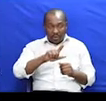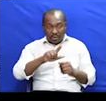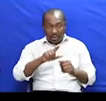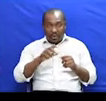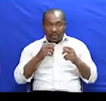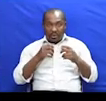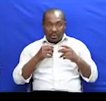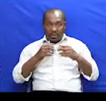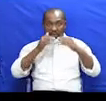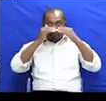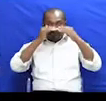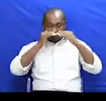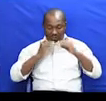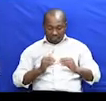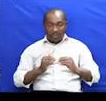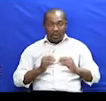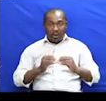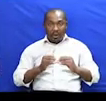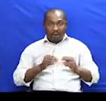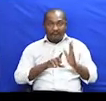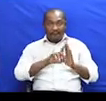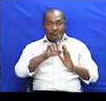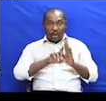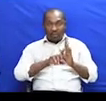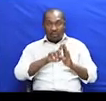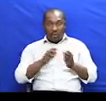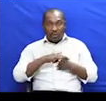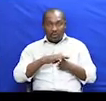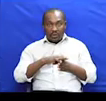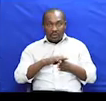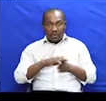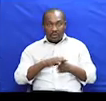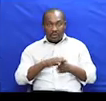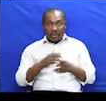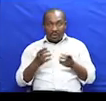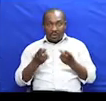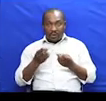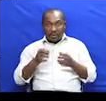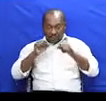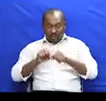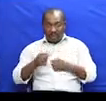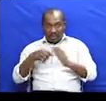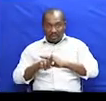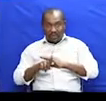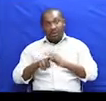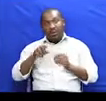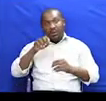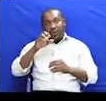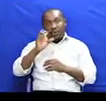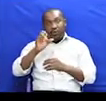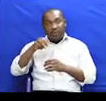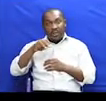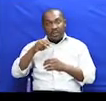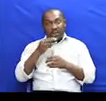Volume used, or we call it title volume. Volume used. Also it must be in cubic centimeter. Then